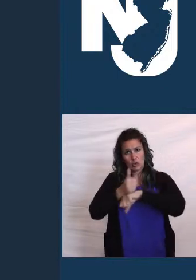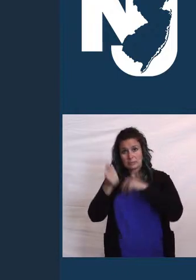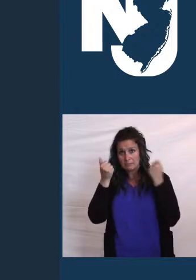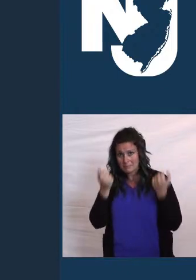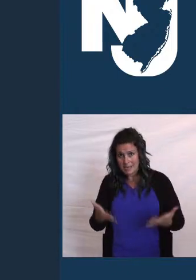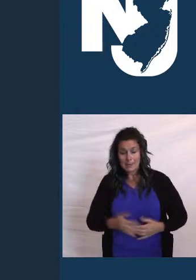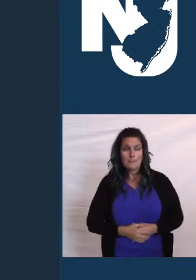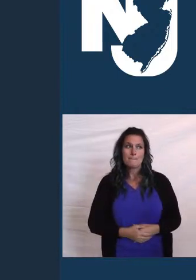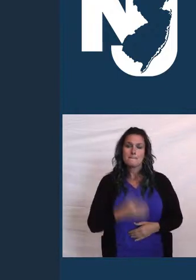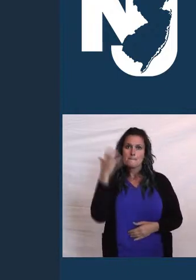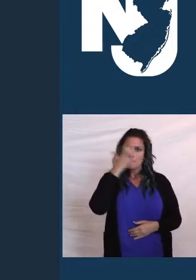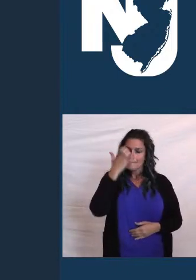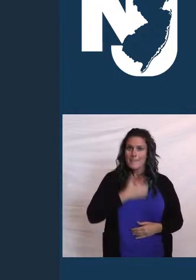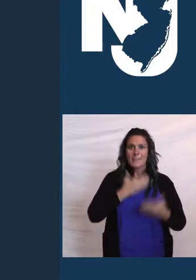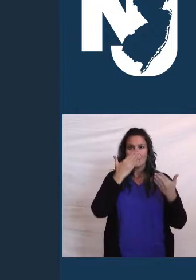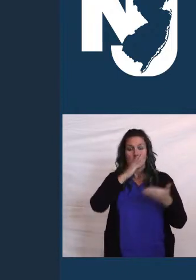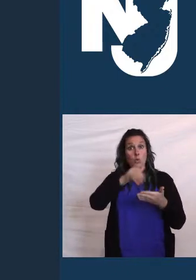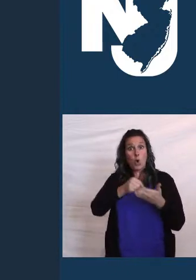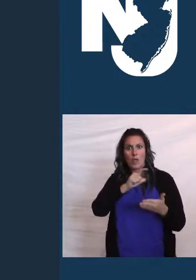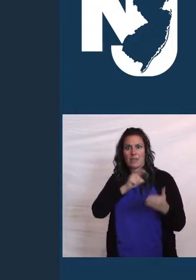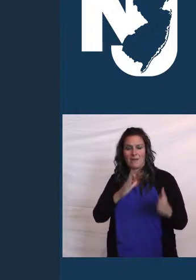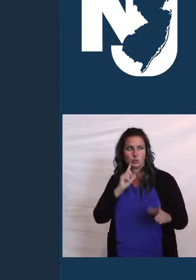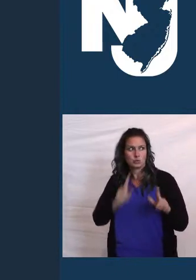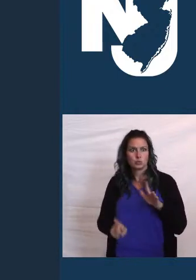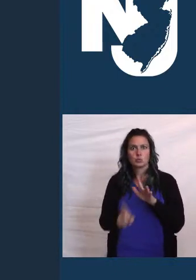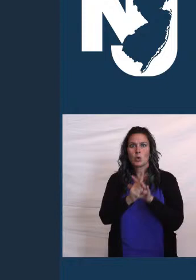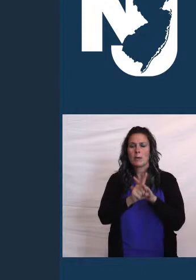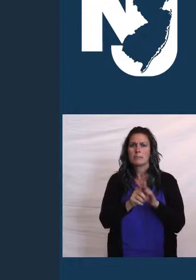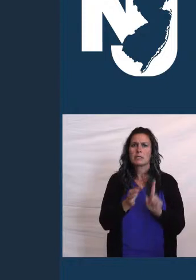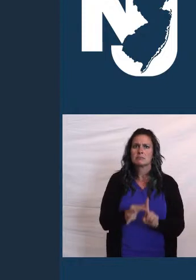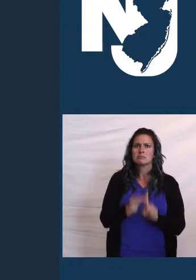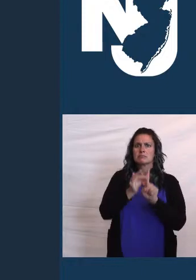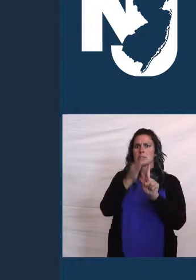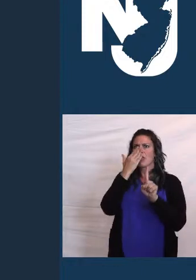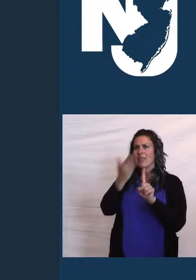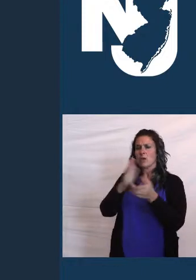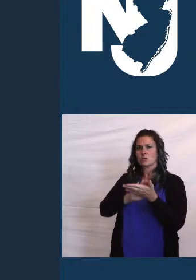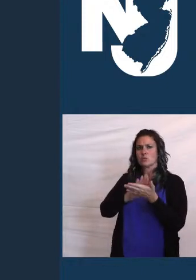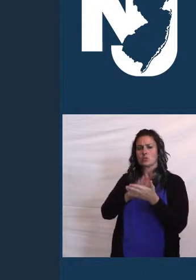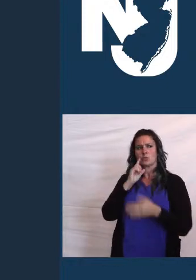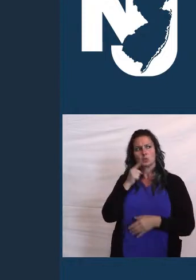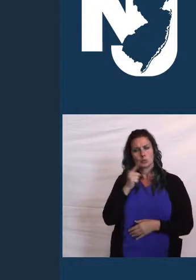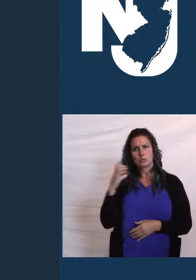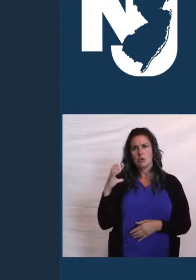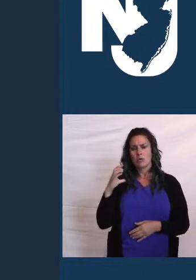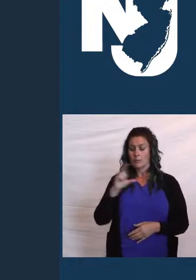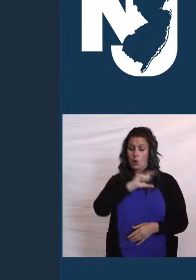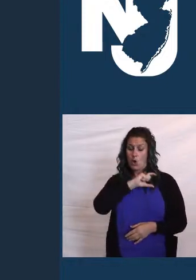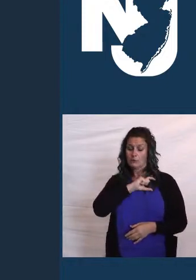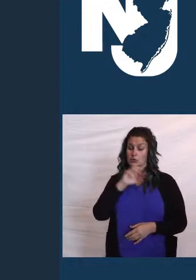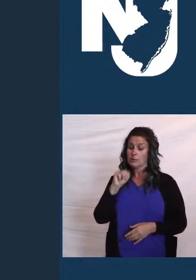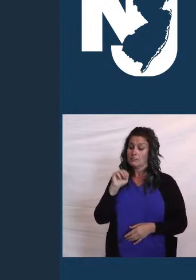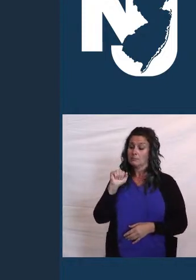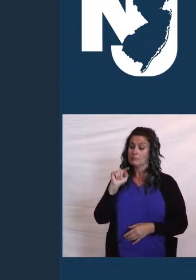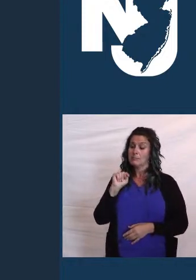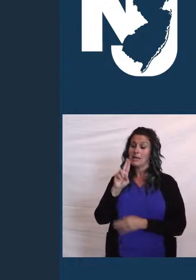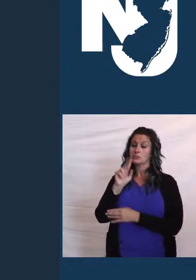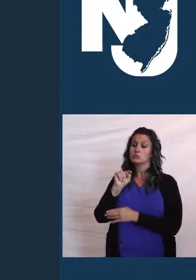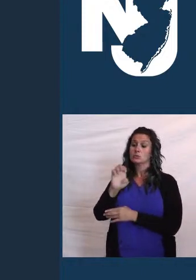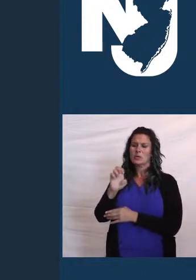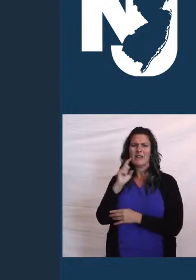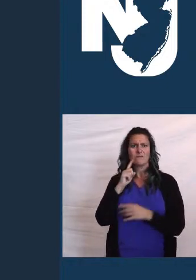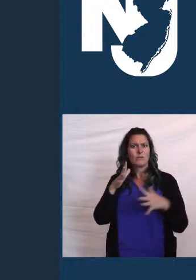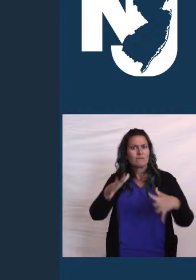all the officers who responded, but a special kudos is due to Officer Matute for his quick and